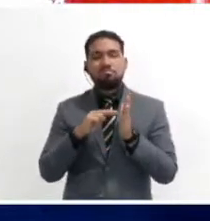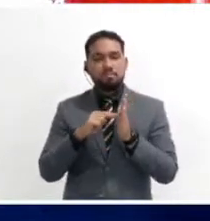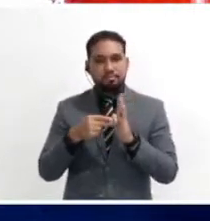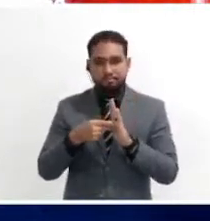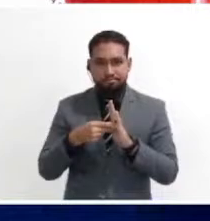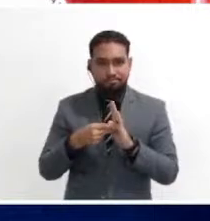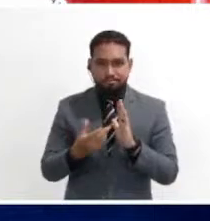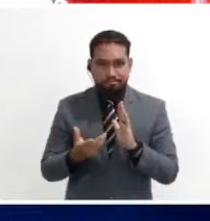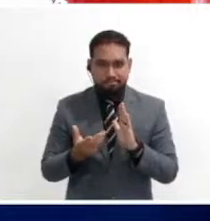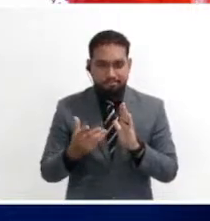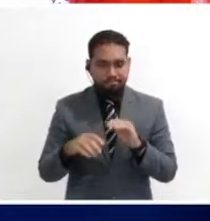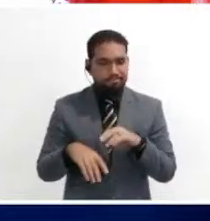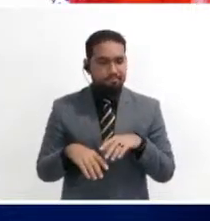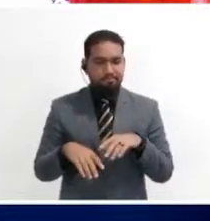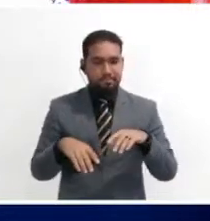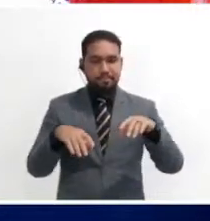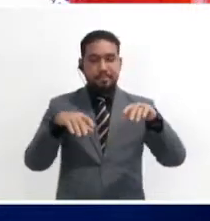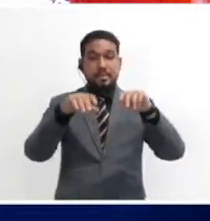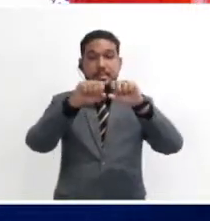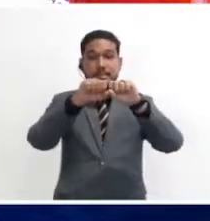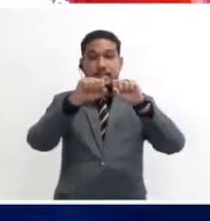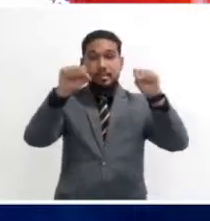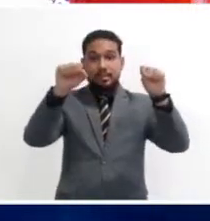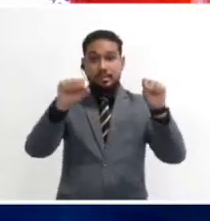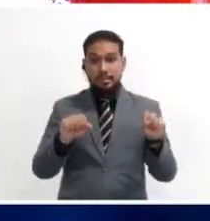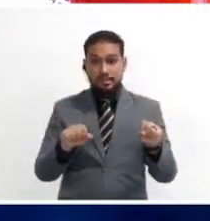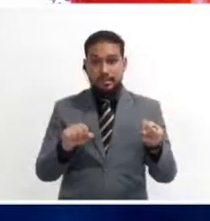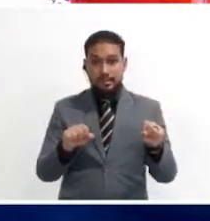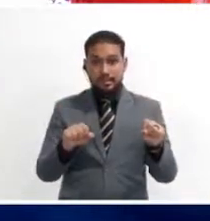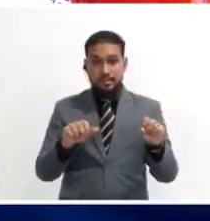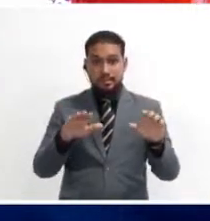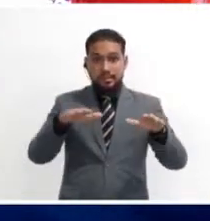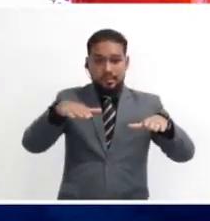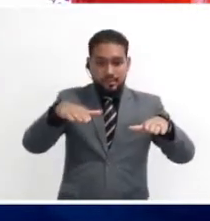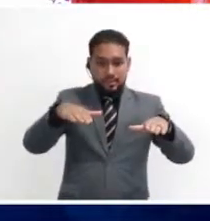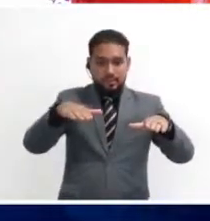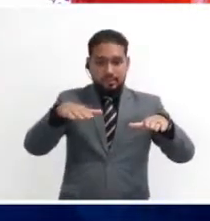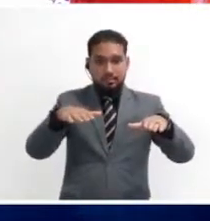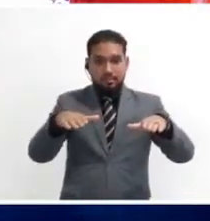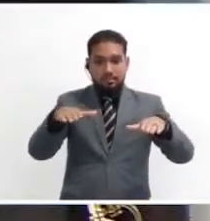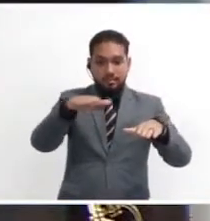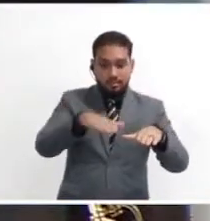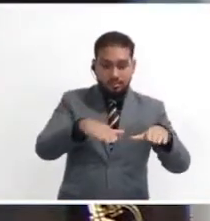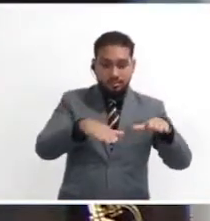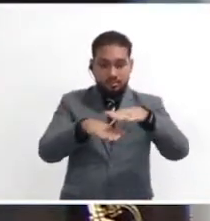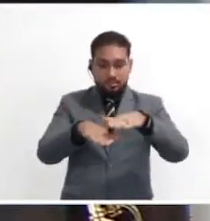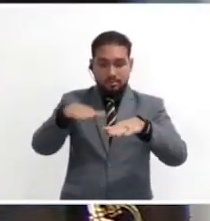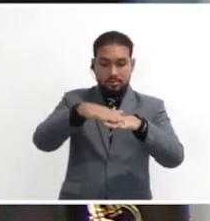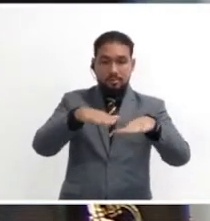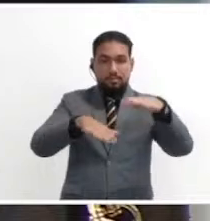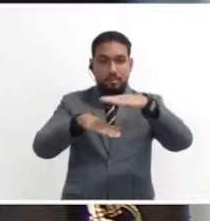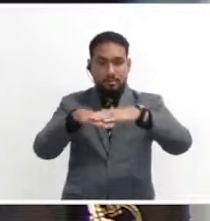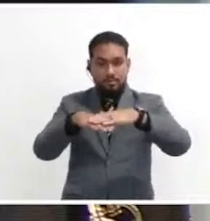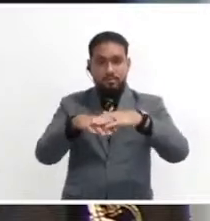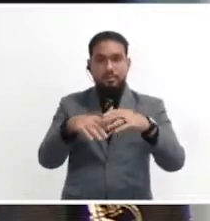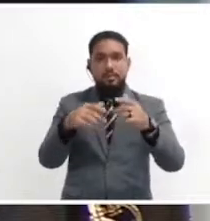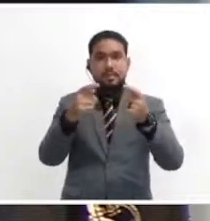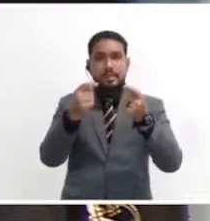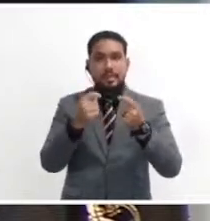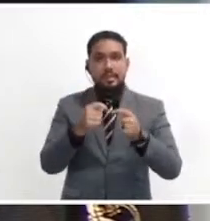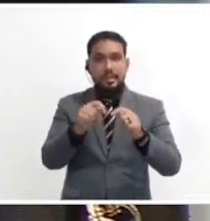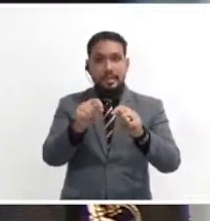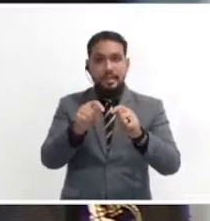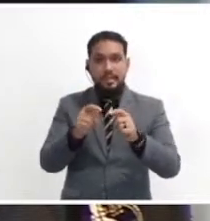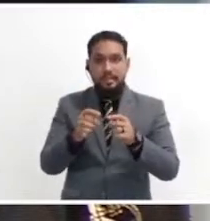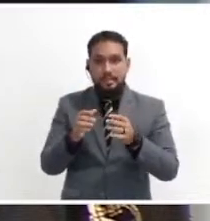a system, we would try and shrink that down and bring it onto the semiconductor chip itself. And